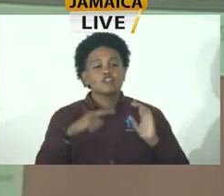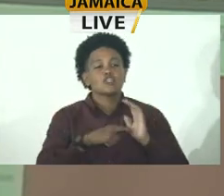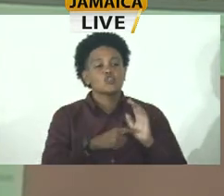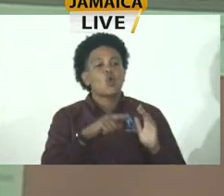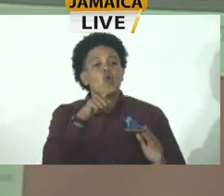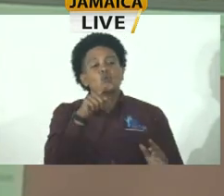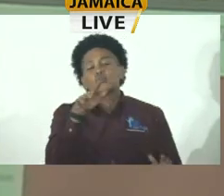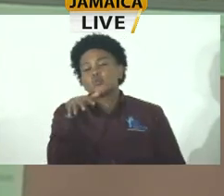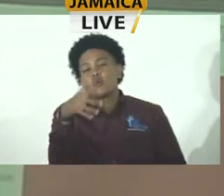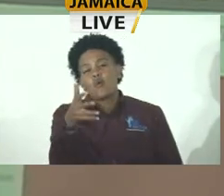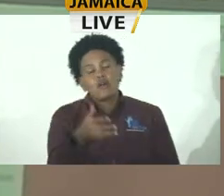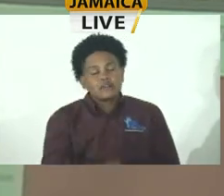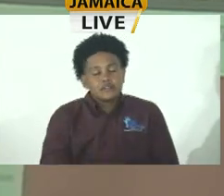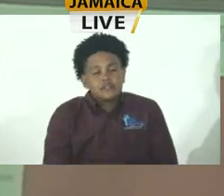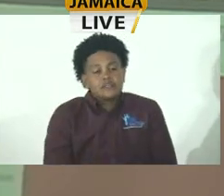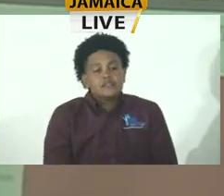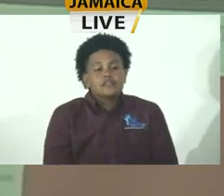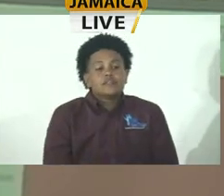shows